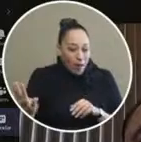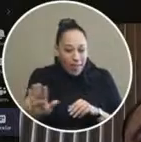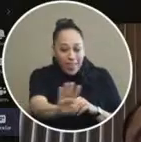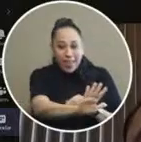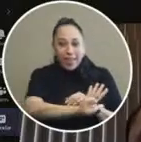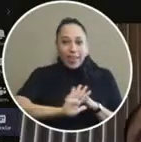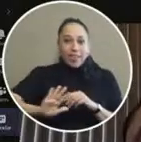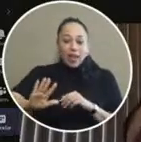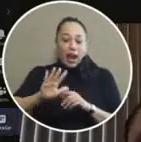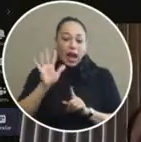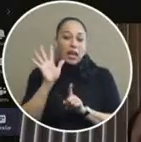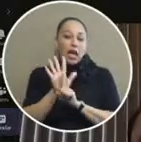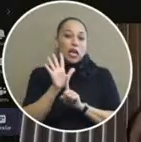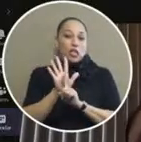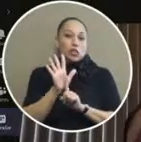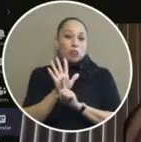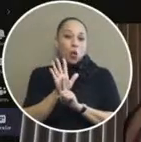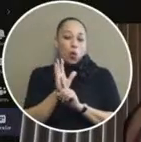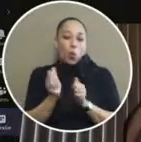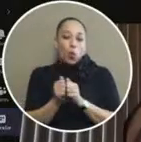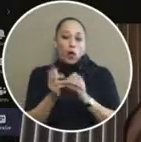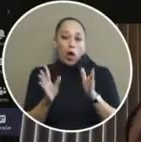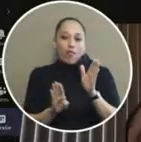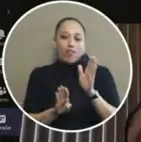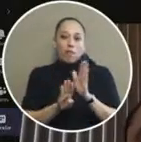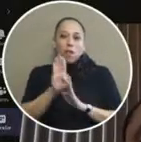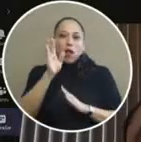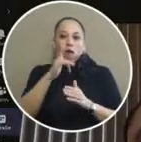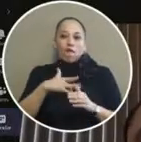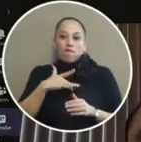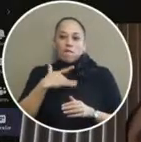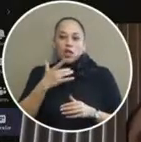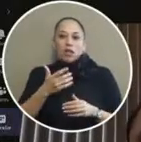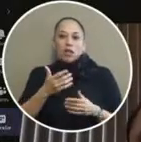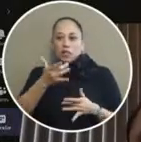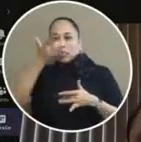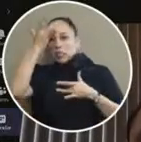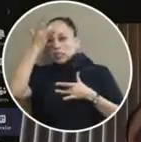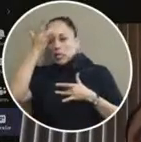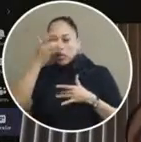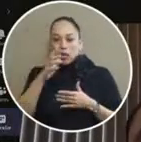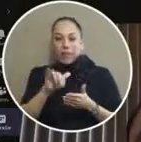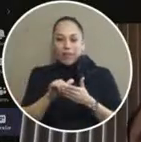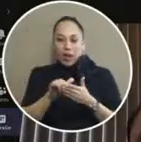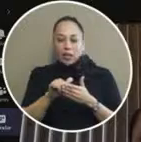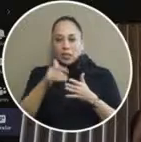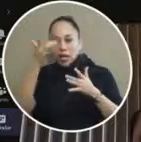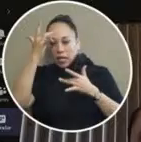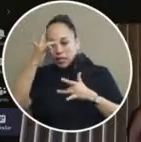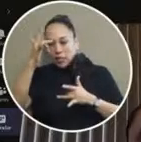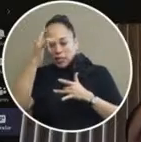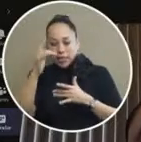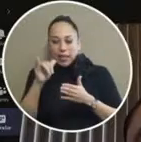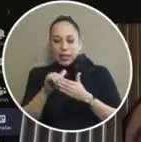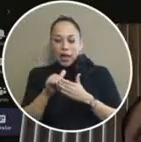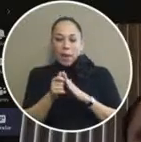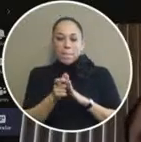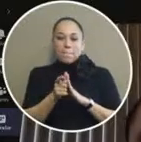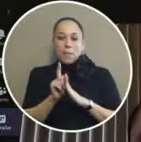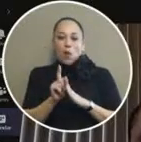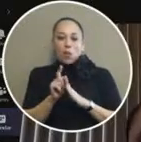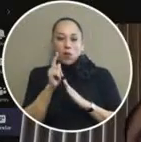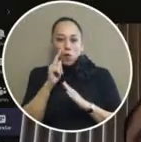community have been exposed without developing much of the symptoms, so we can see the prevalence of the disease at the moment that we take